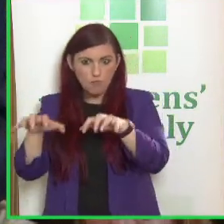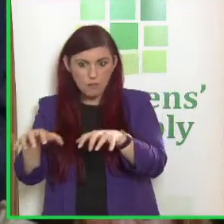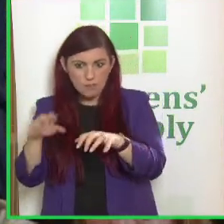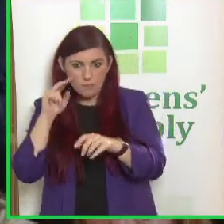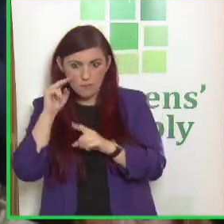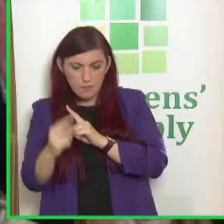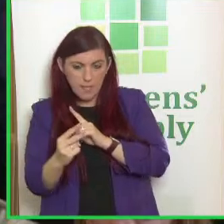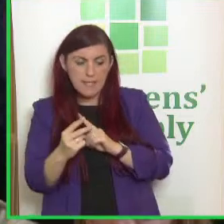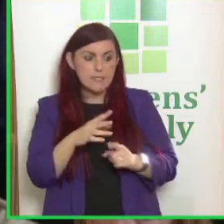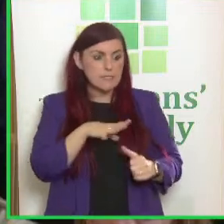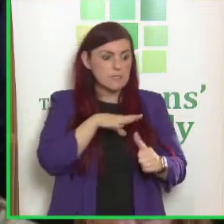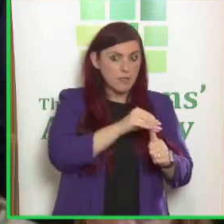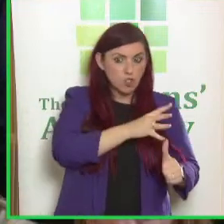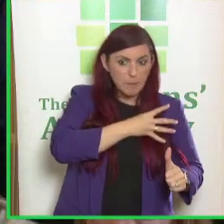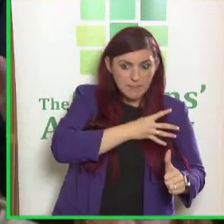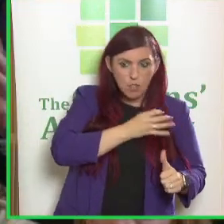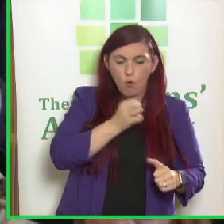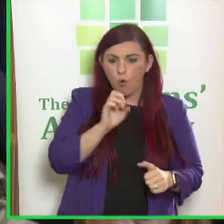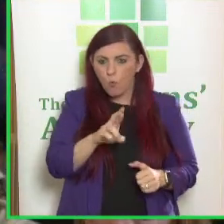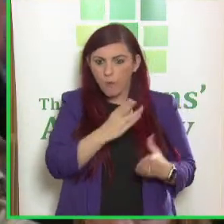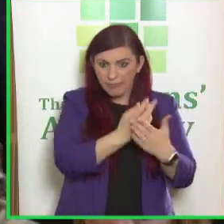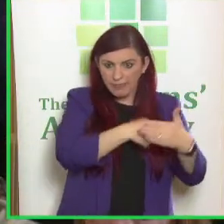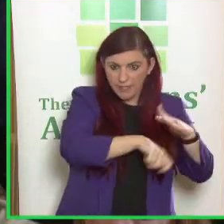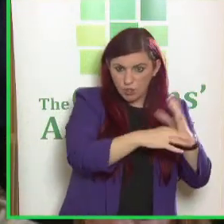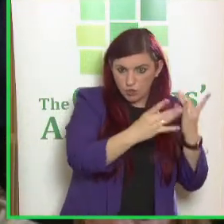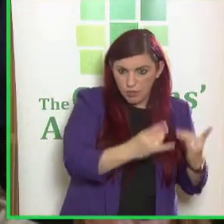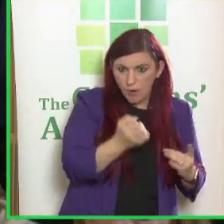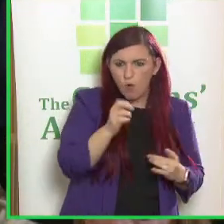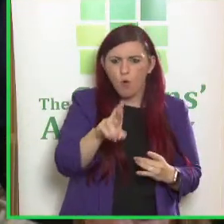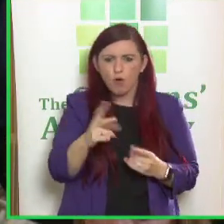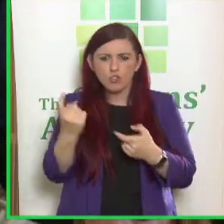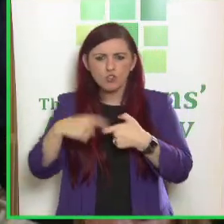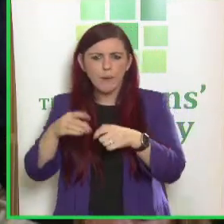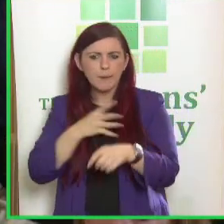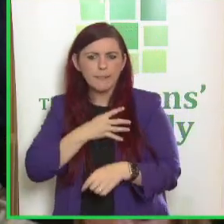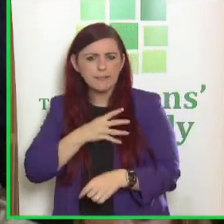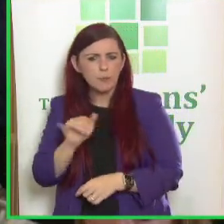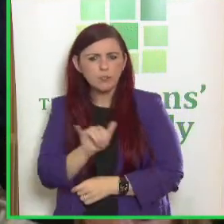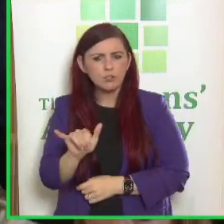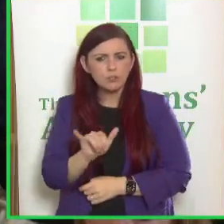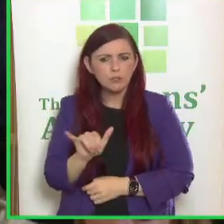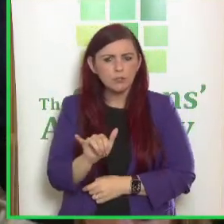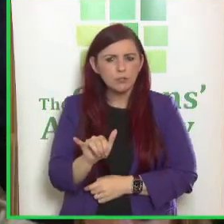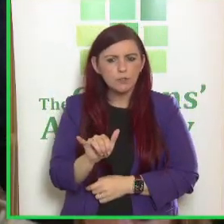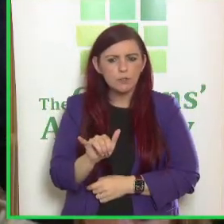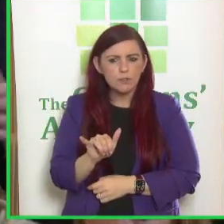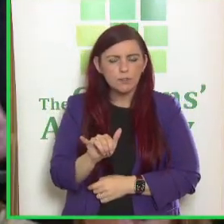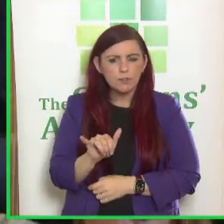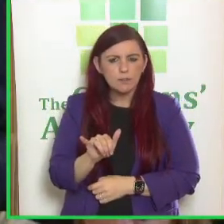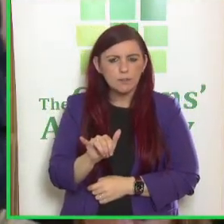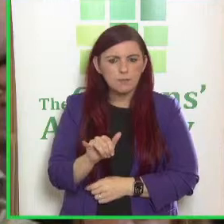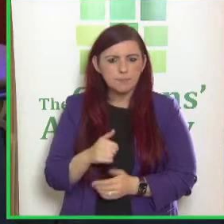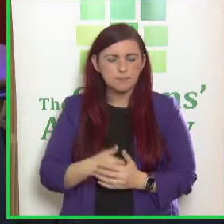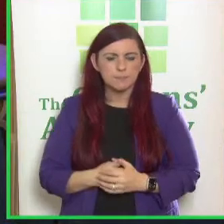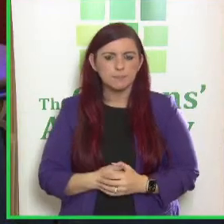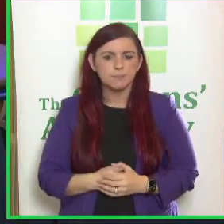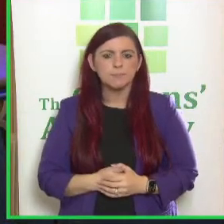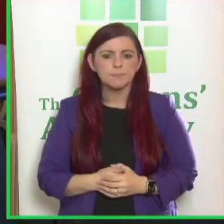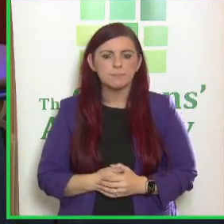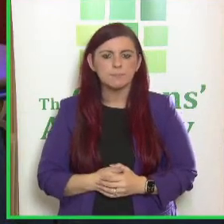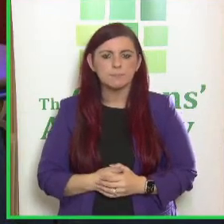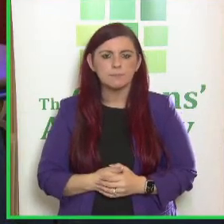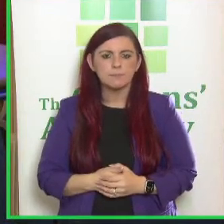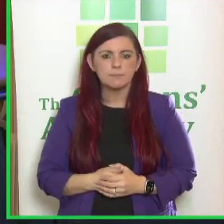by the Taoiseach, or is it the more conventional way, which has been a cross-party joint Oireachtas committee? Thanks. I'm going